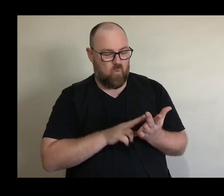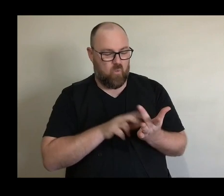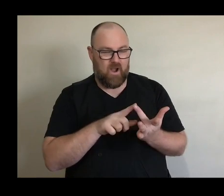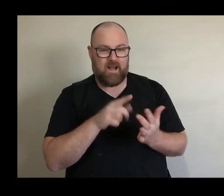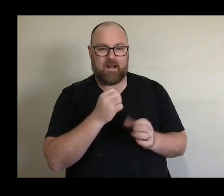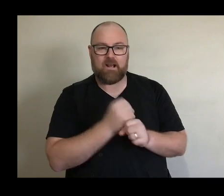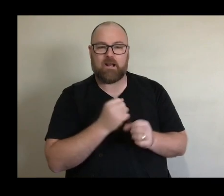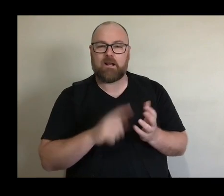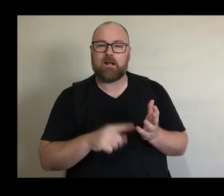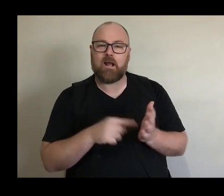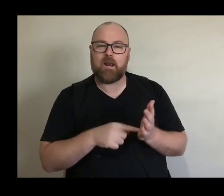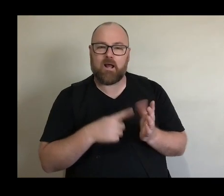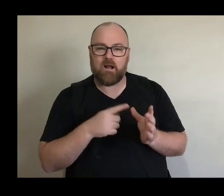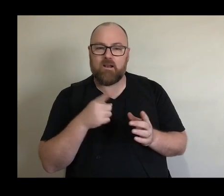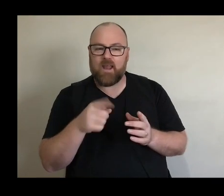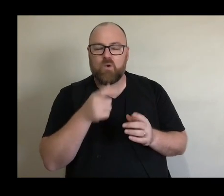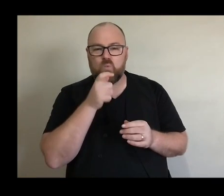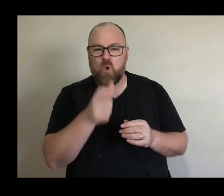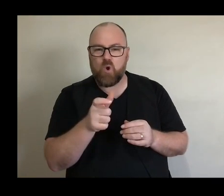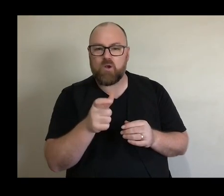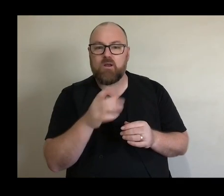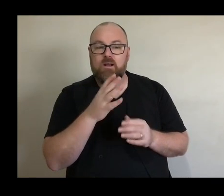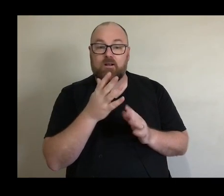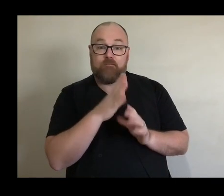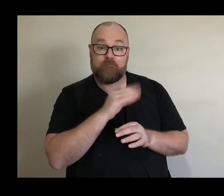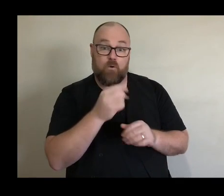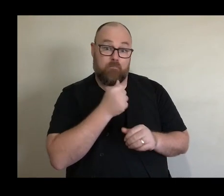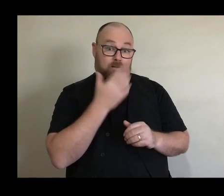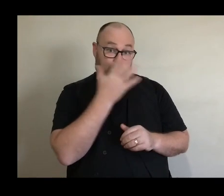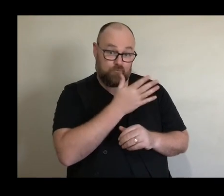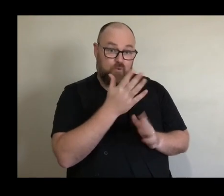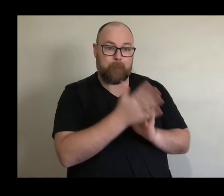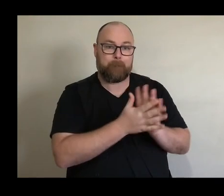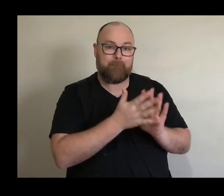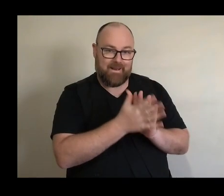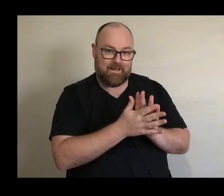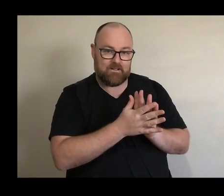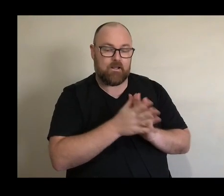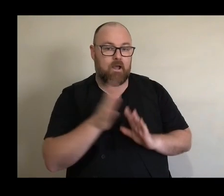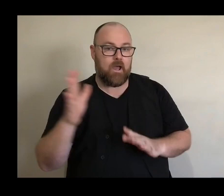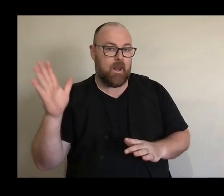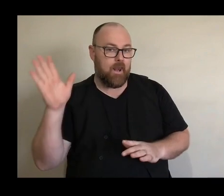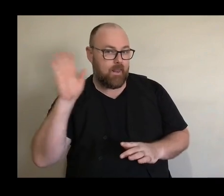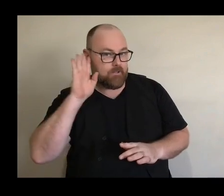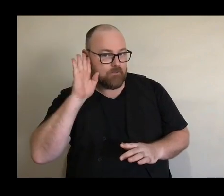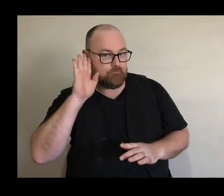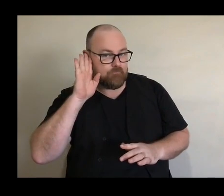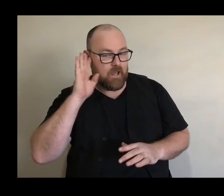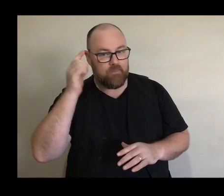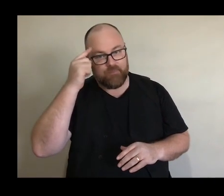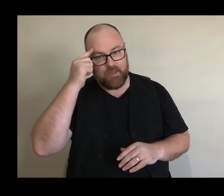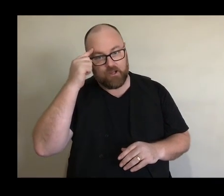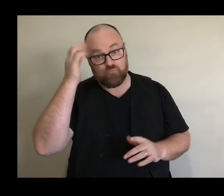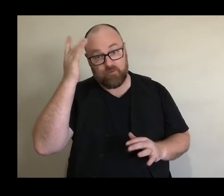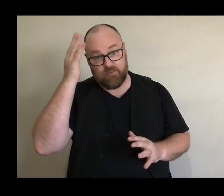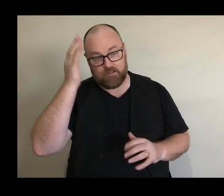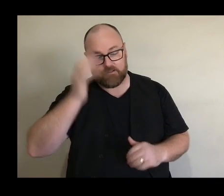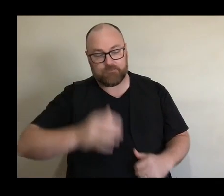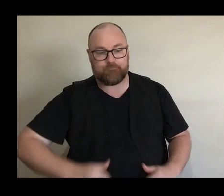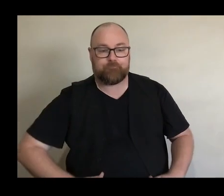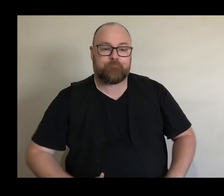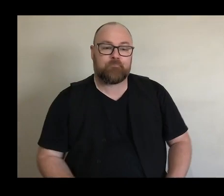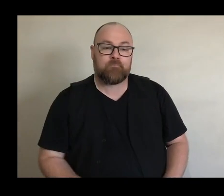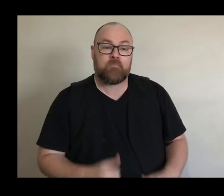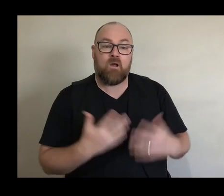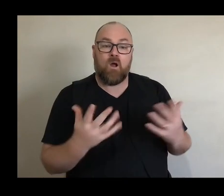which means listen, to think and to reflect. But in Wiradjuri language and many other